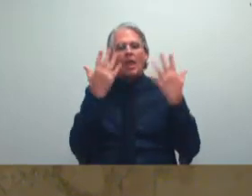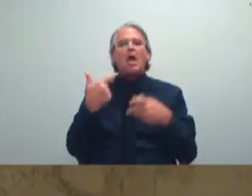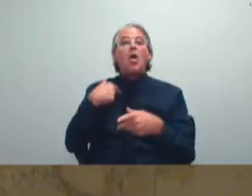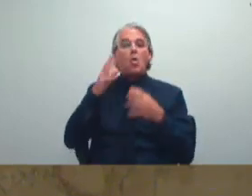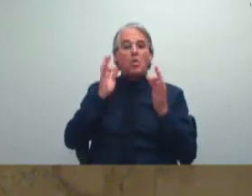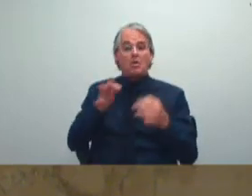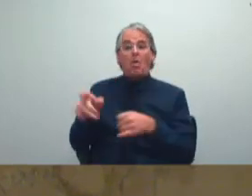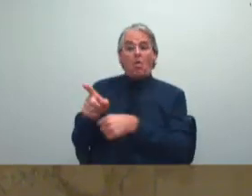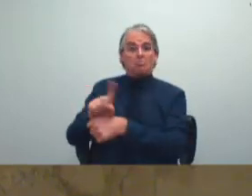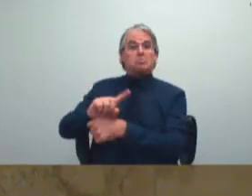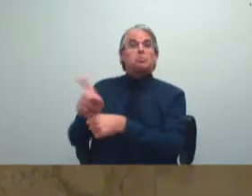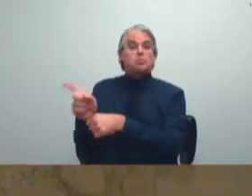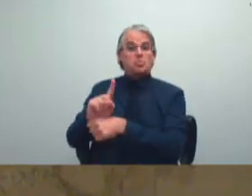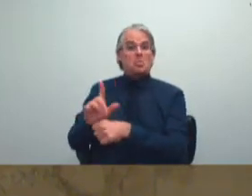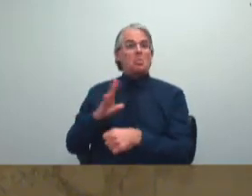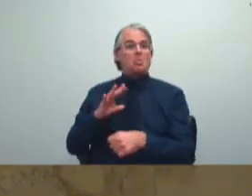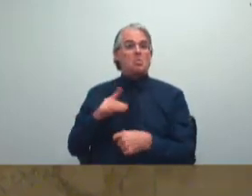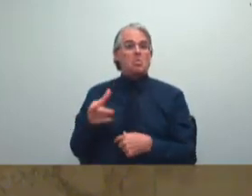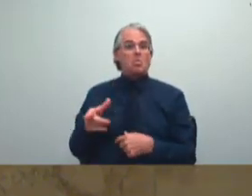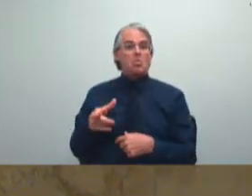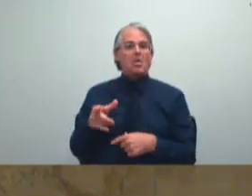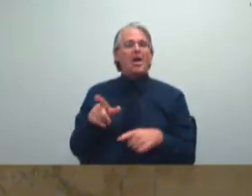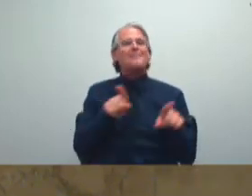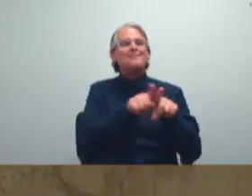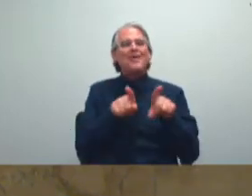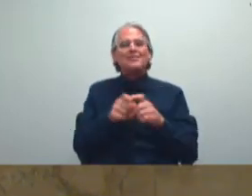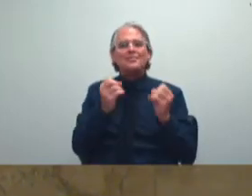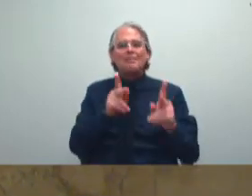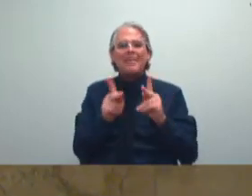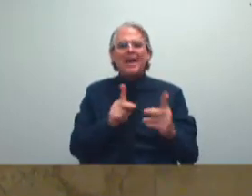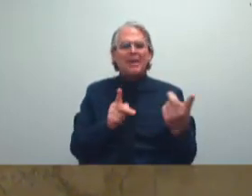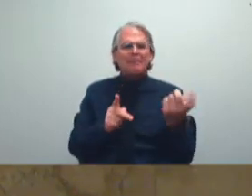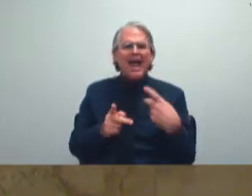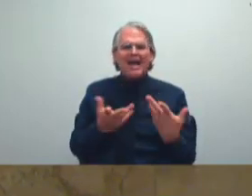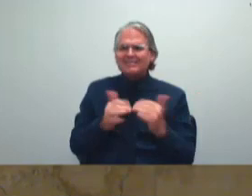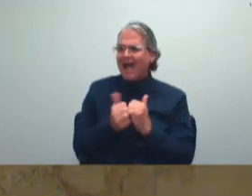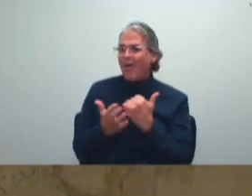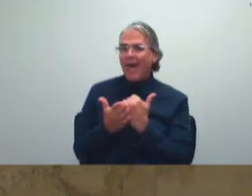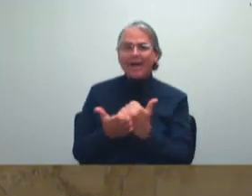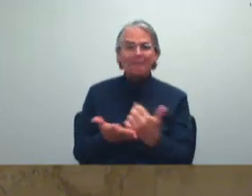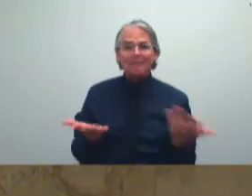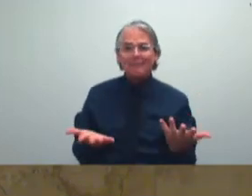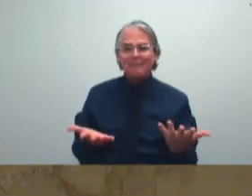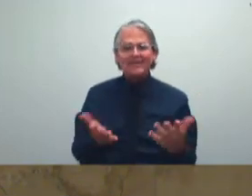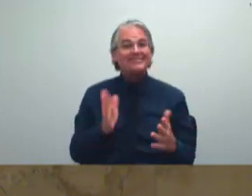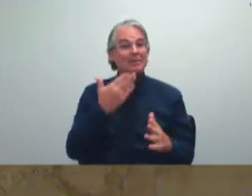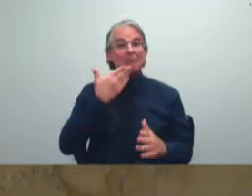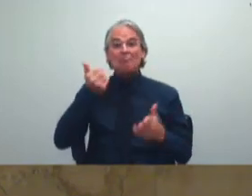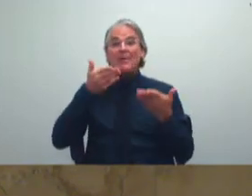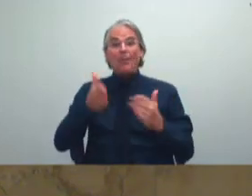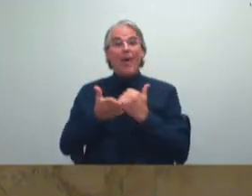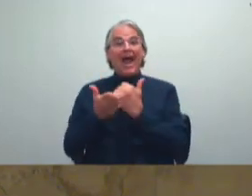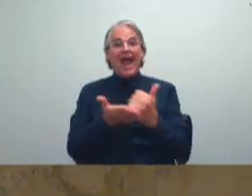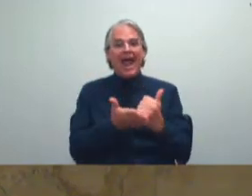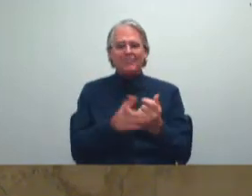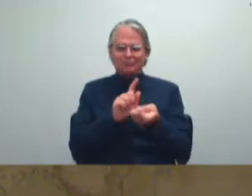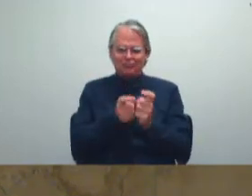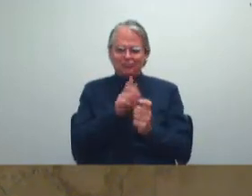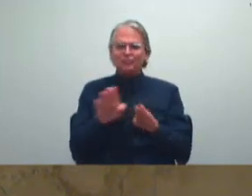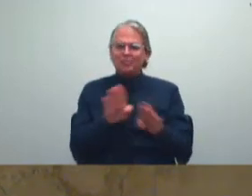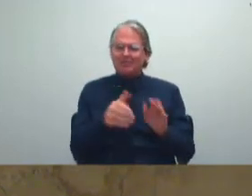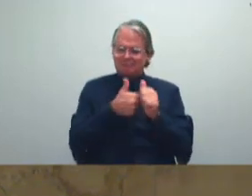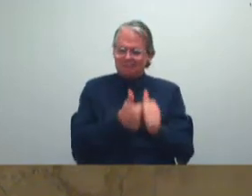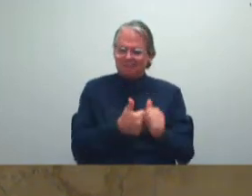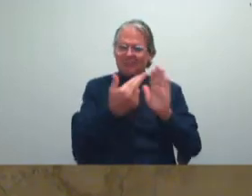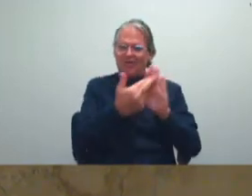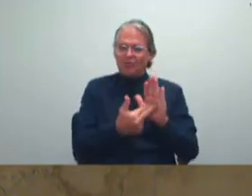can I help? How can I help? Well, we know how you can help, and that's by modifying your behavior. But how do we know if that's working or not, right? So all